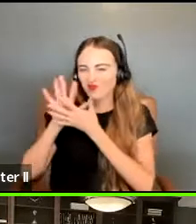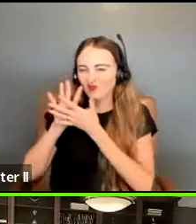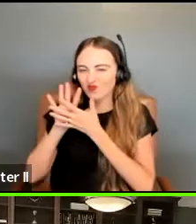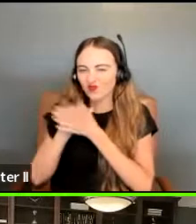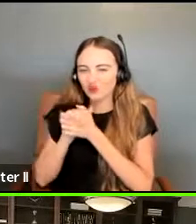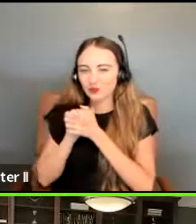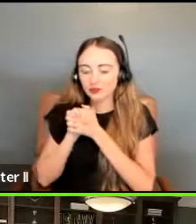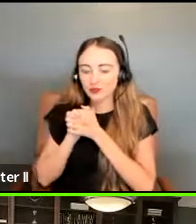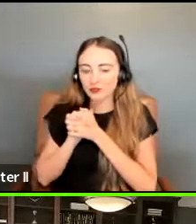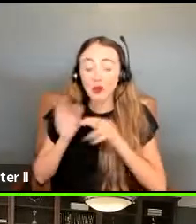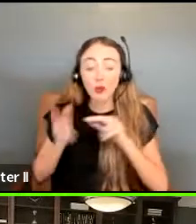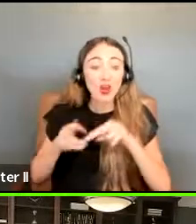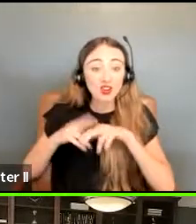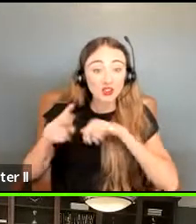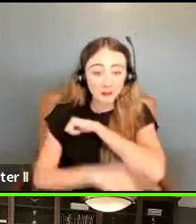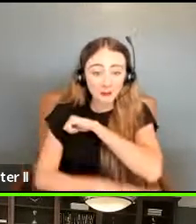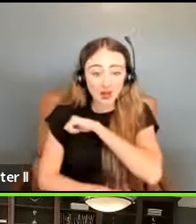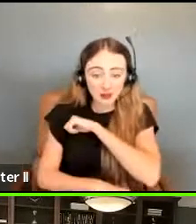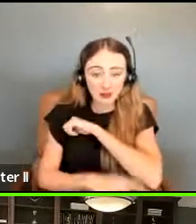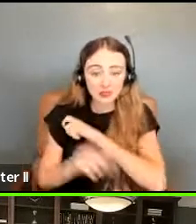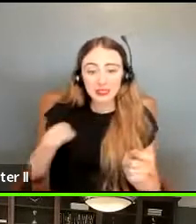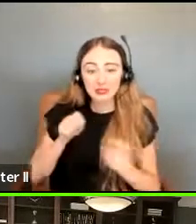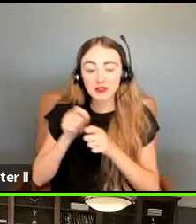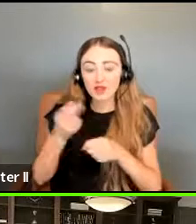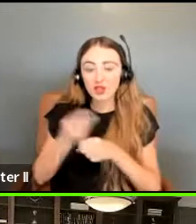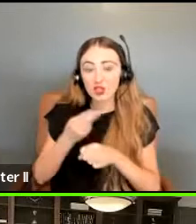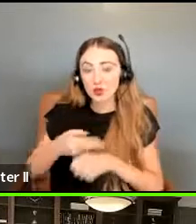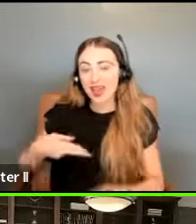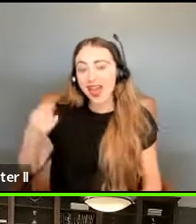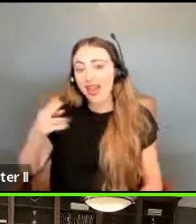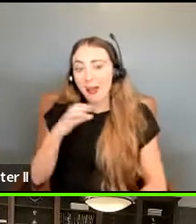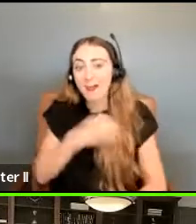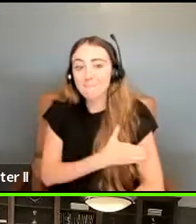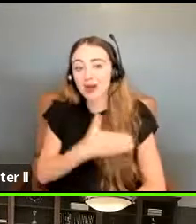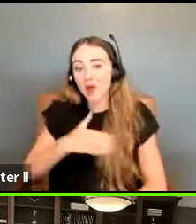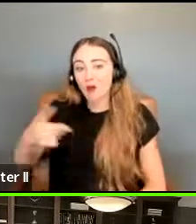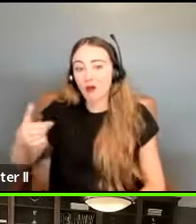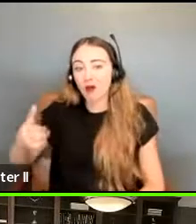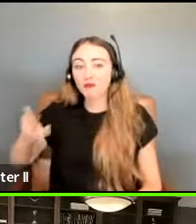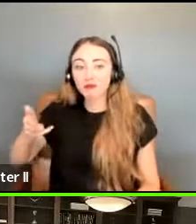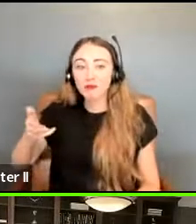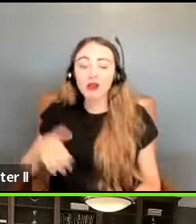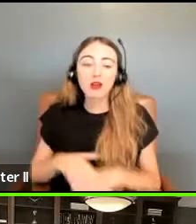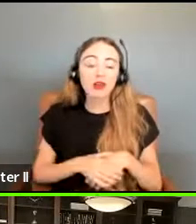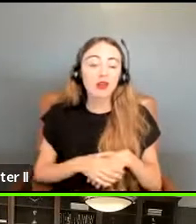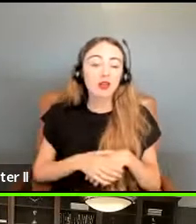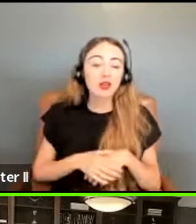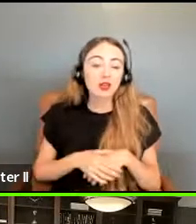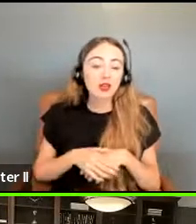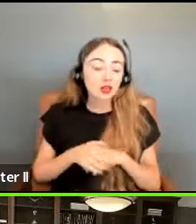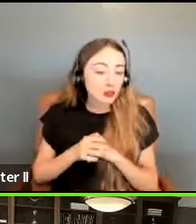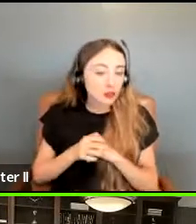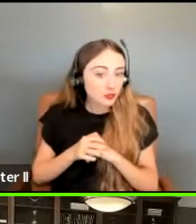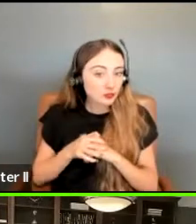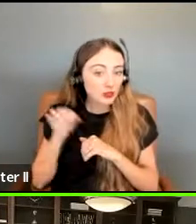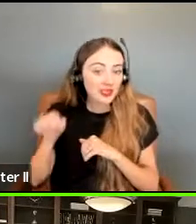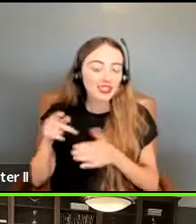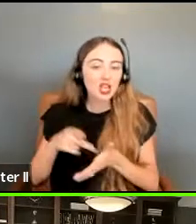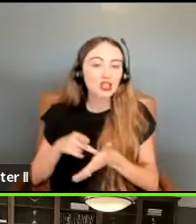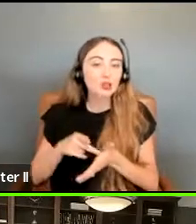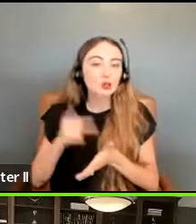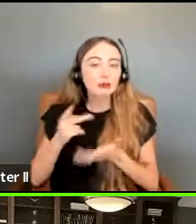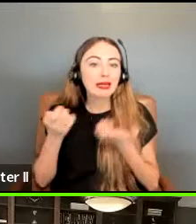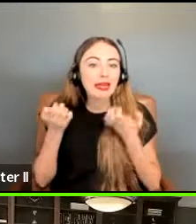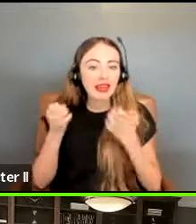which creates a penalty of enhancement specifically for the use of high-powered firearms and high-capacity magazines on the commission of a crime, is a duplicate